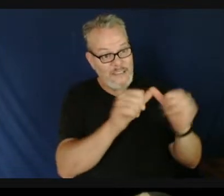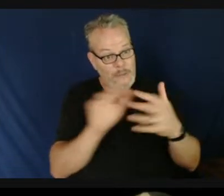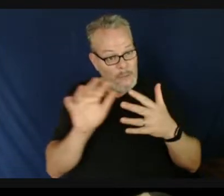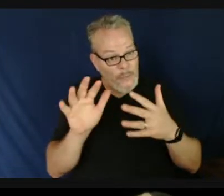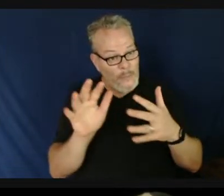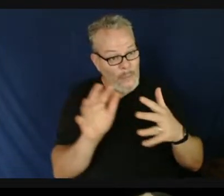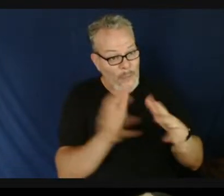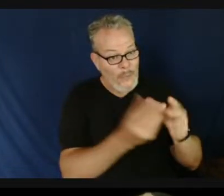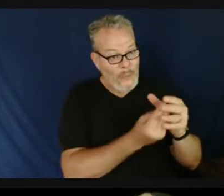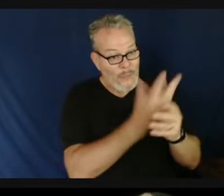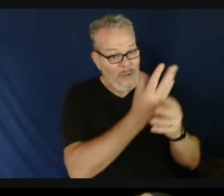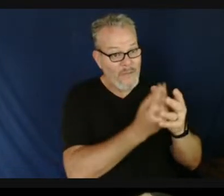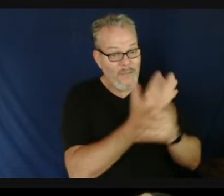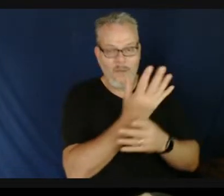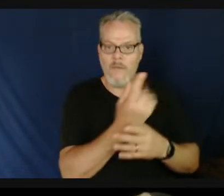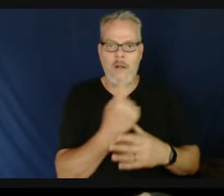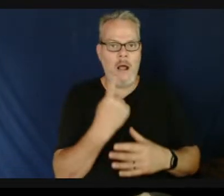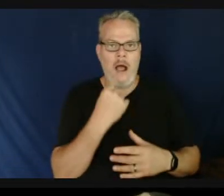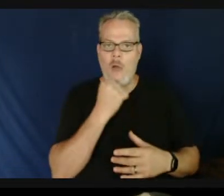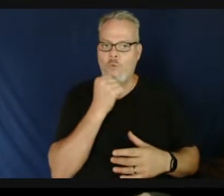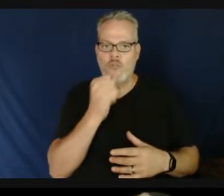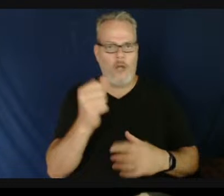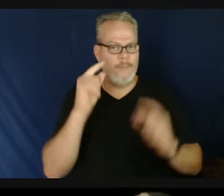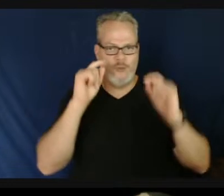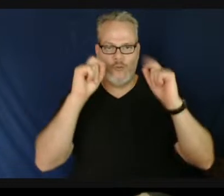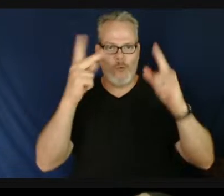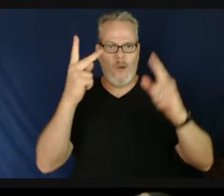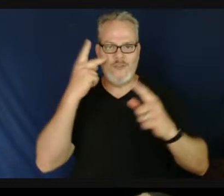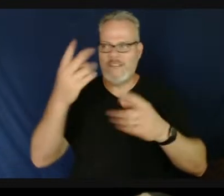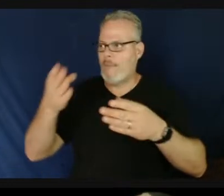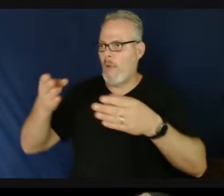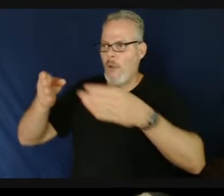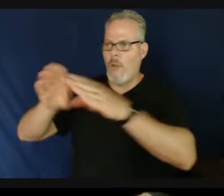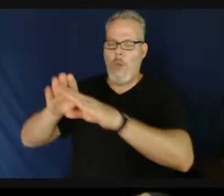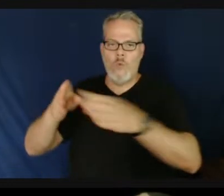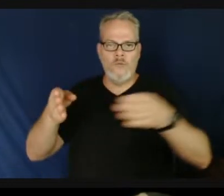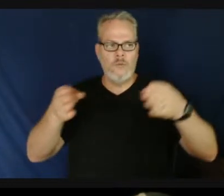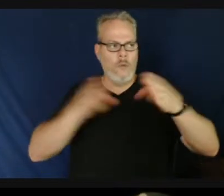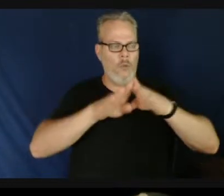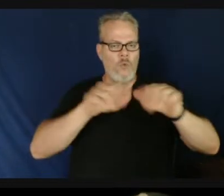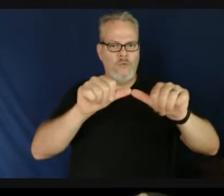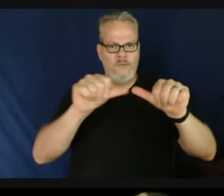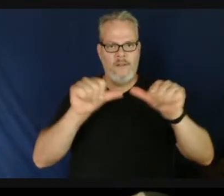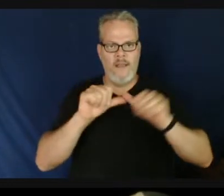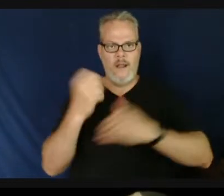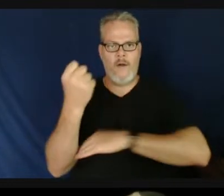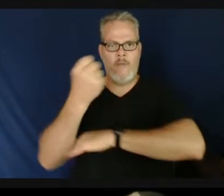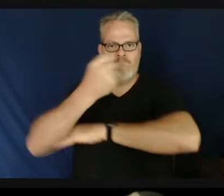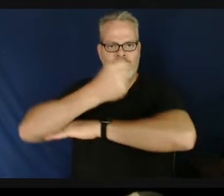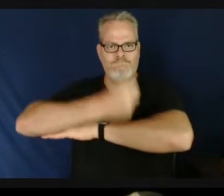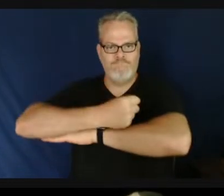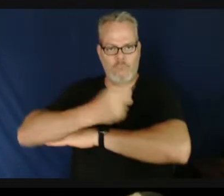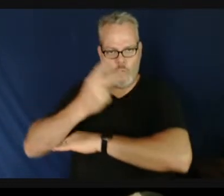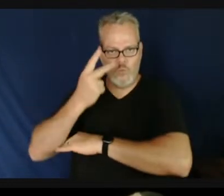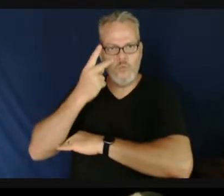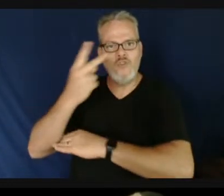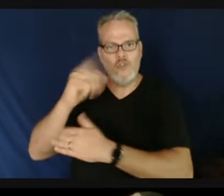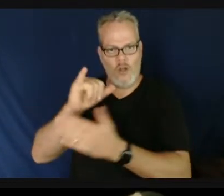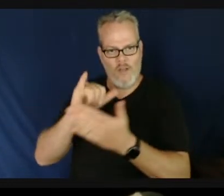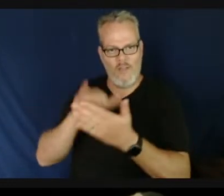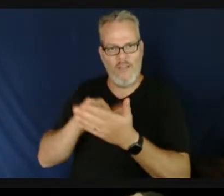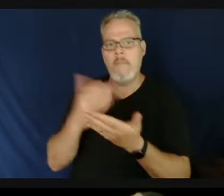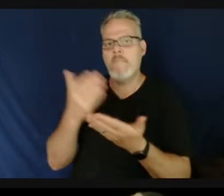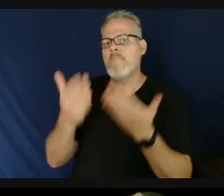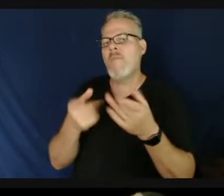be surprised to see those get closed. It happened a few episodes back. We have precedent for it, and